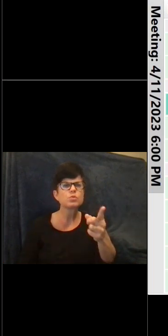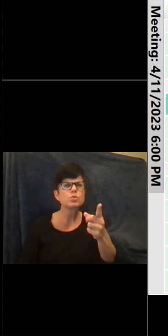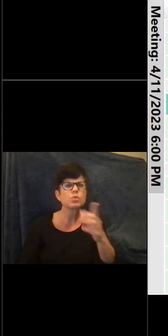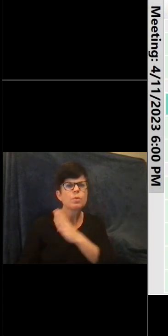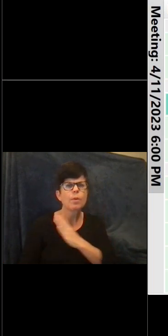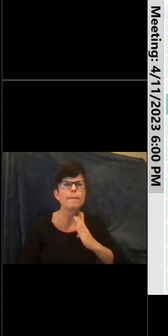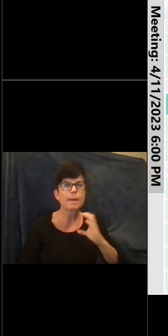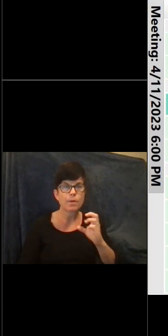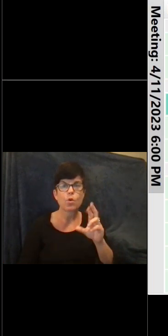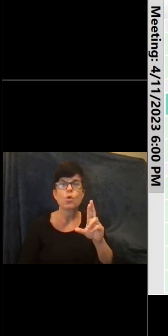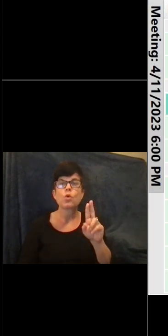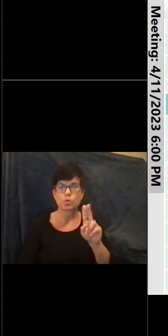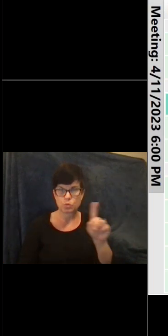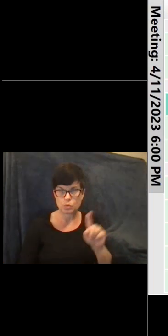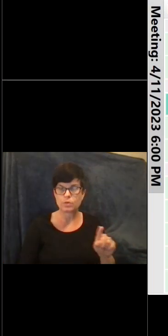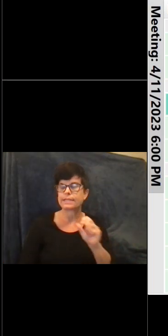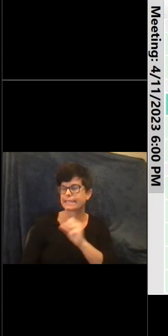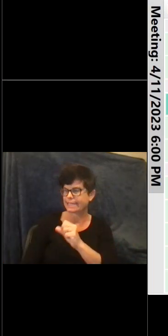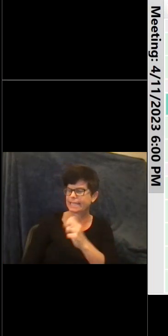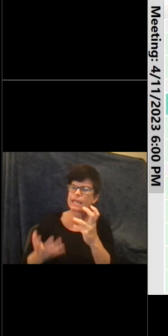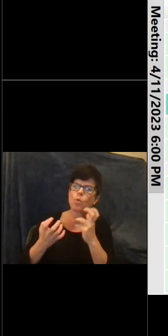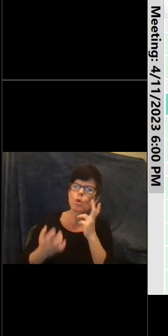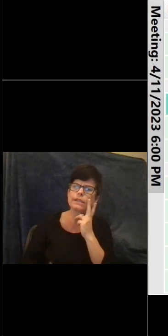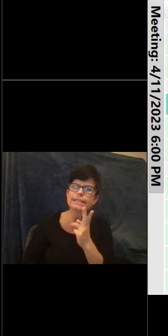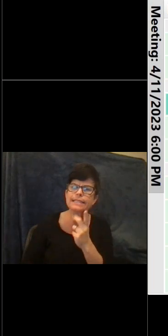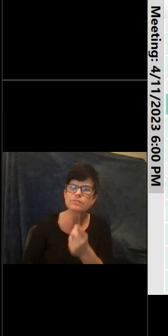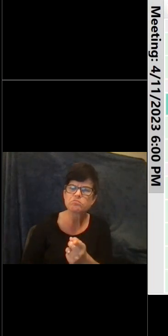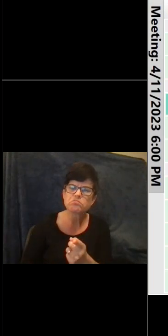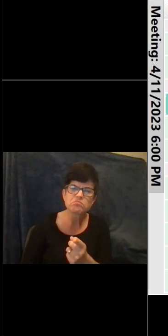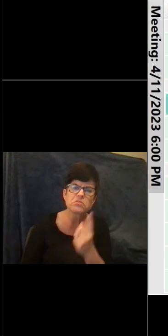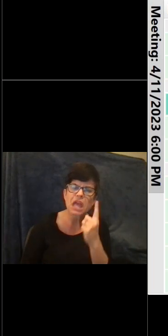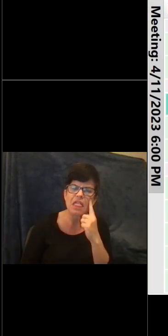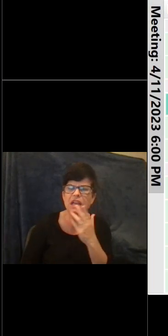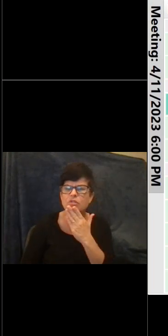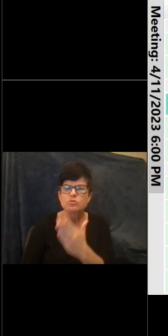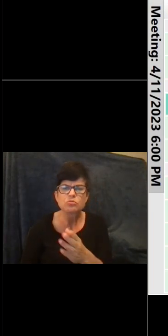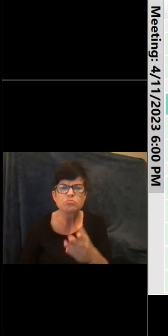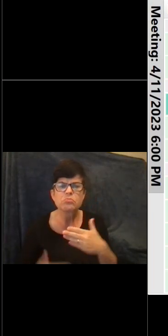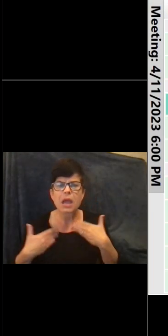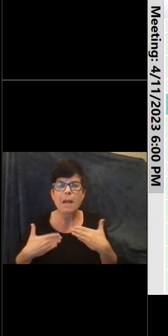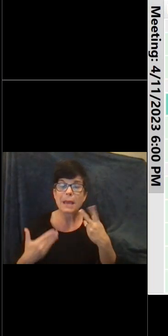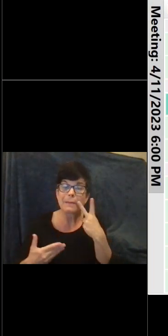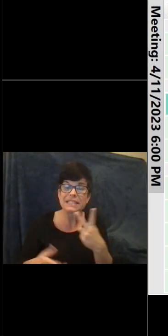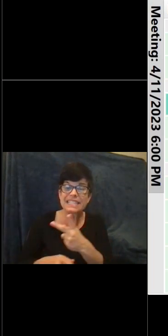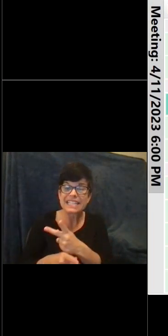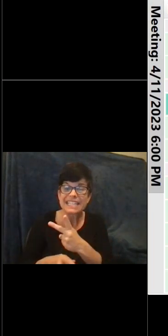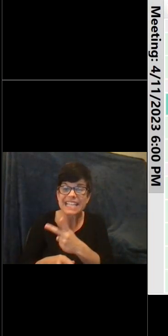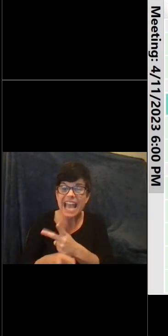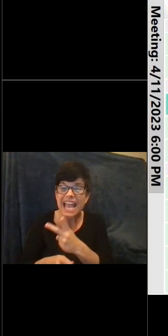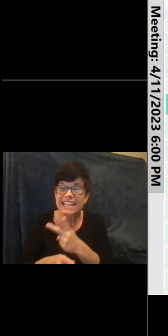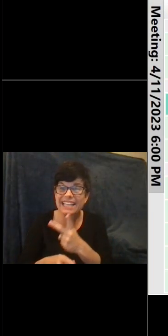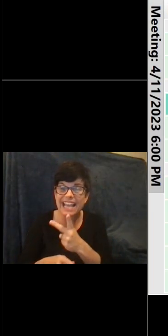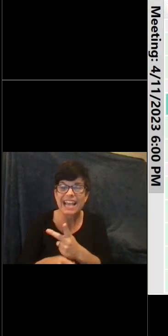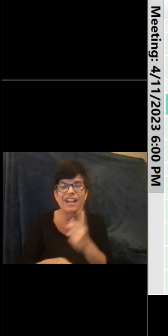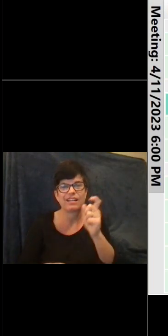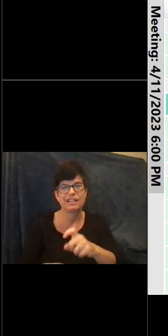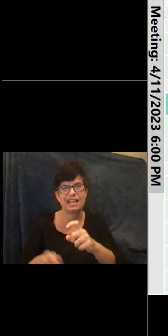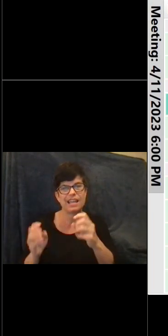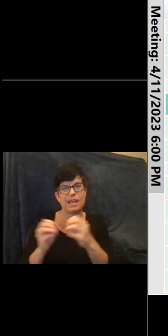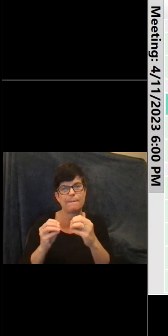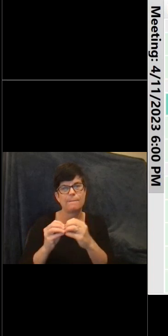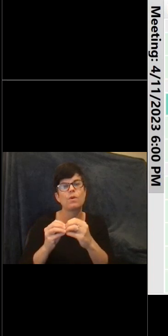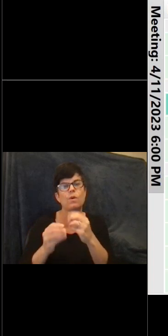Cruz? Yes, just wanted to see. I think we're good. I'm happy to see a daycare in there. I know we need more of those in the